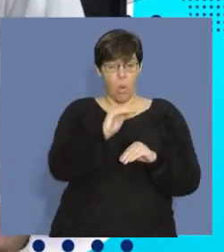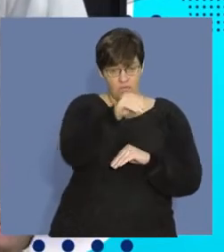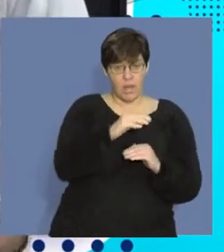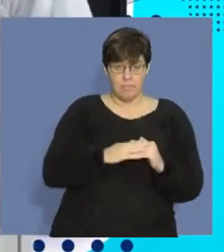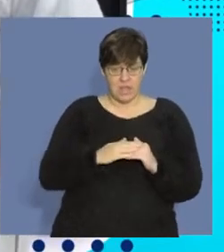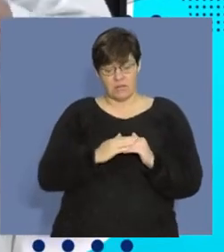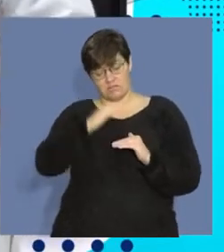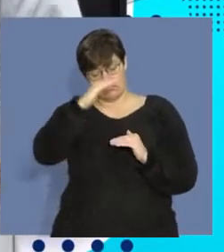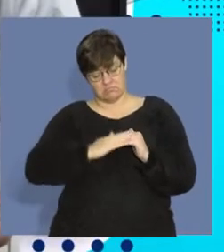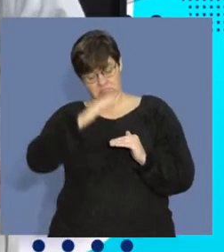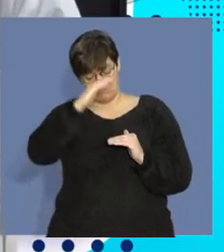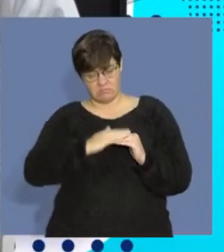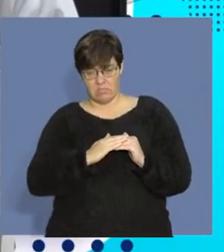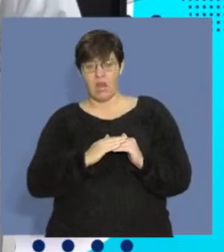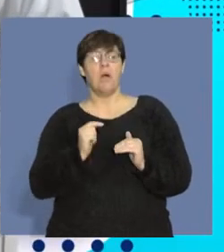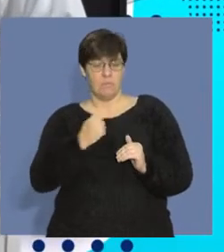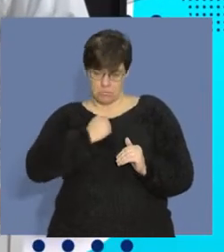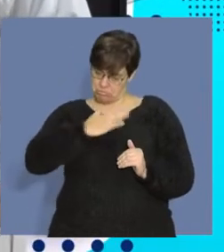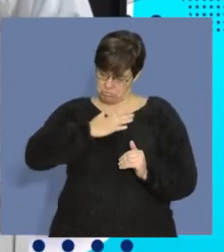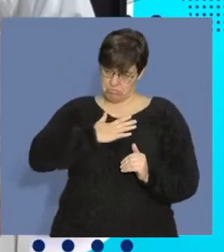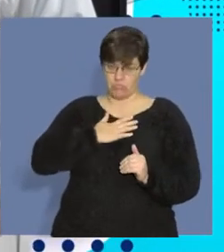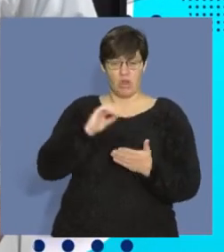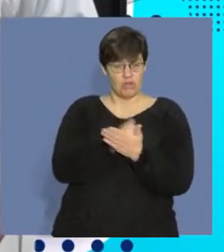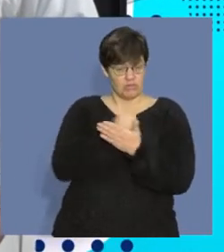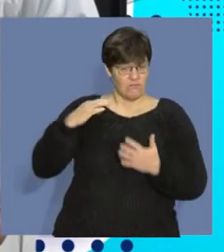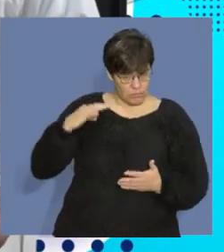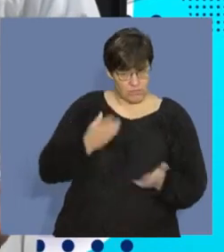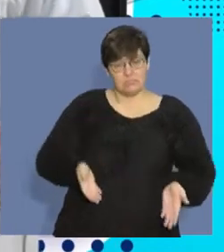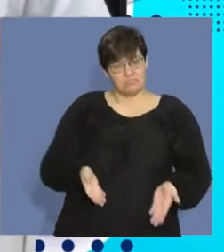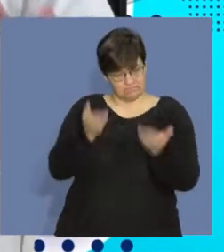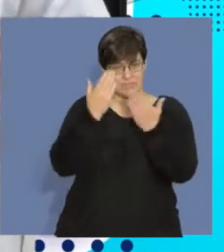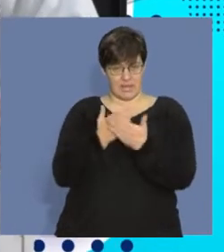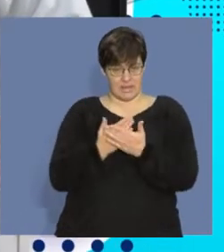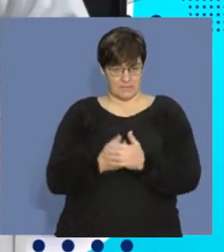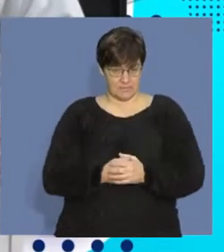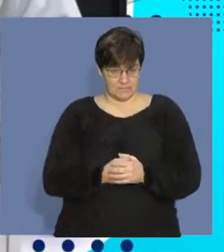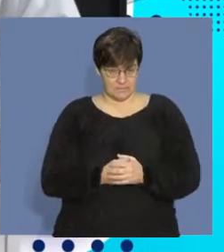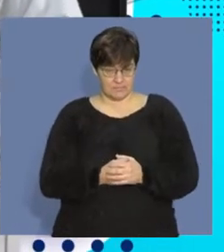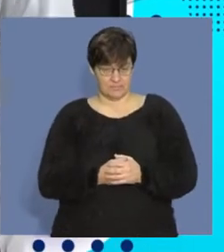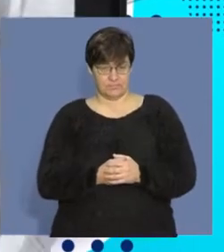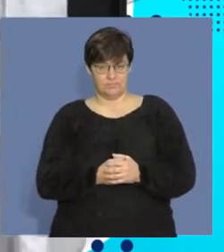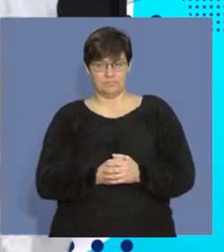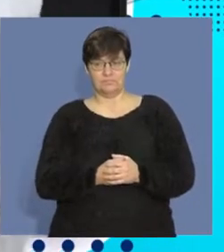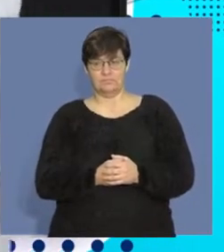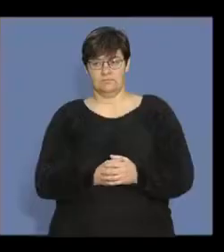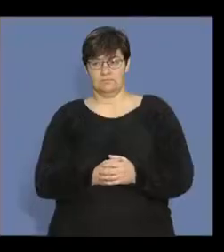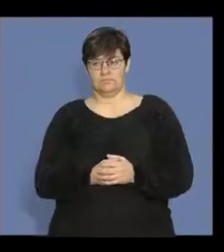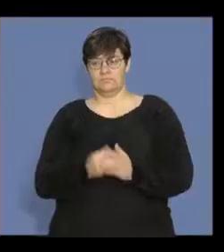register for voluntary registration as a vet vendor okay so keep that in mind